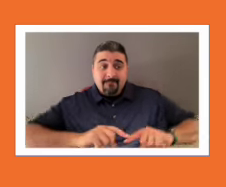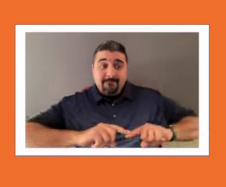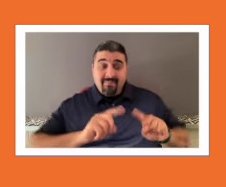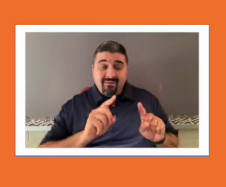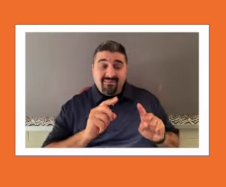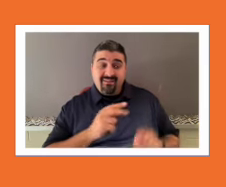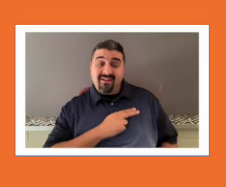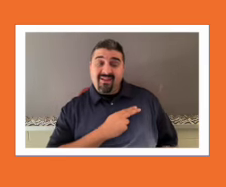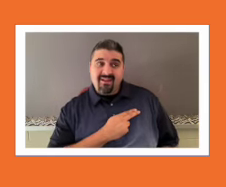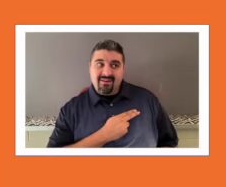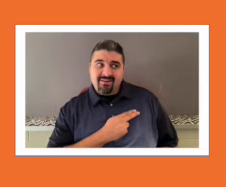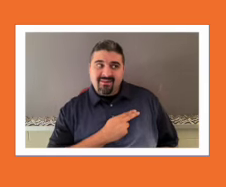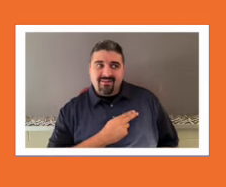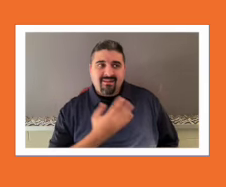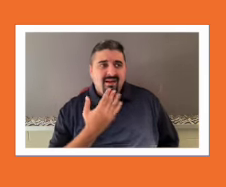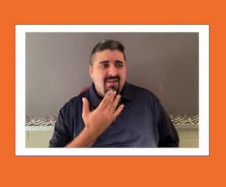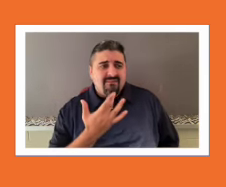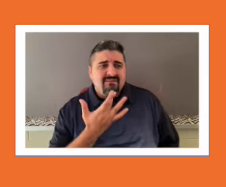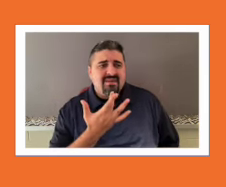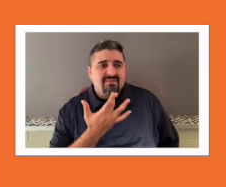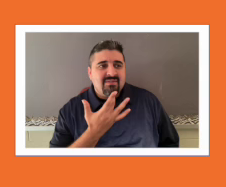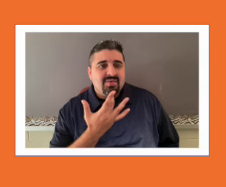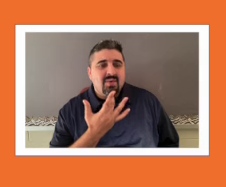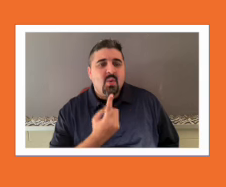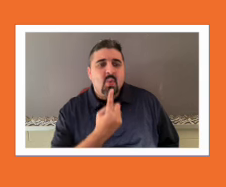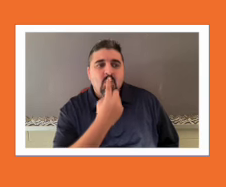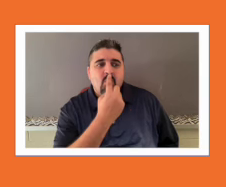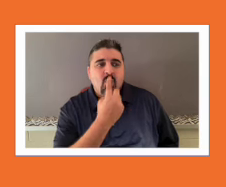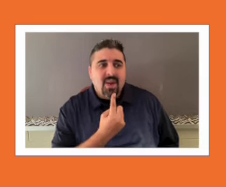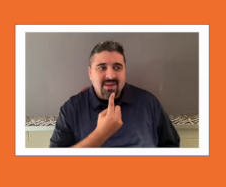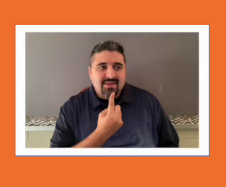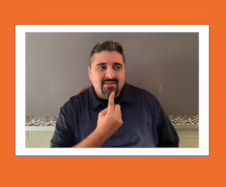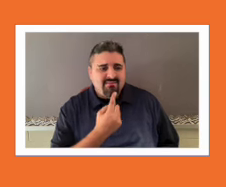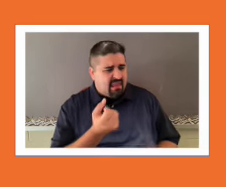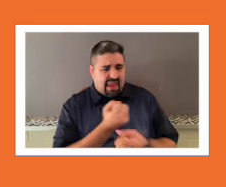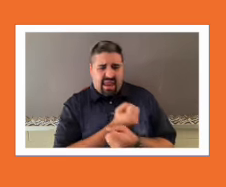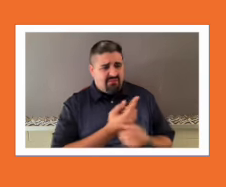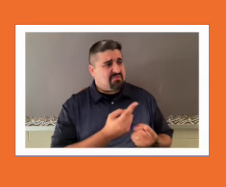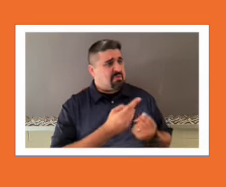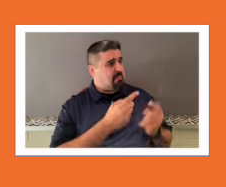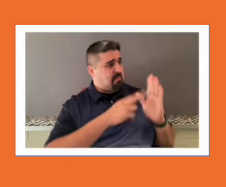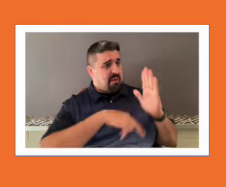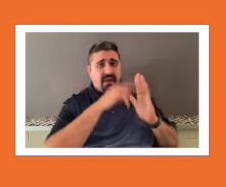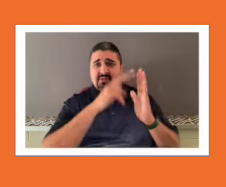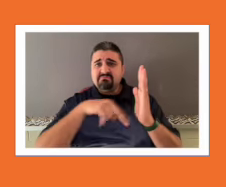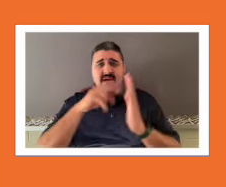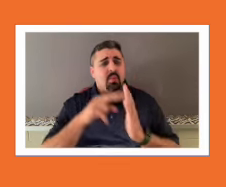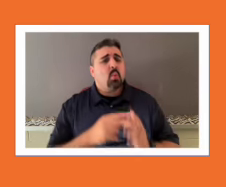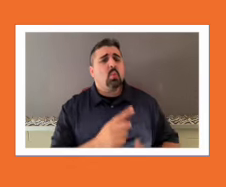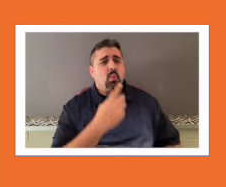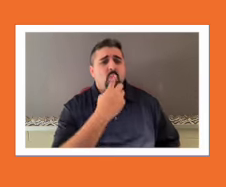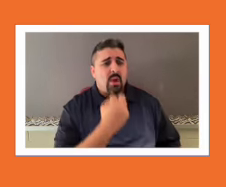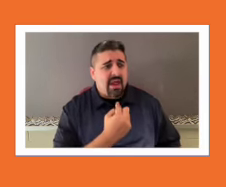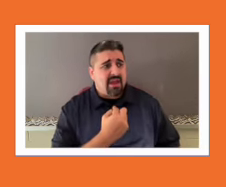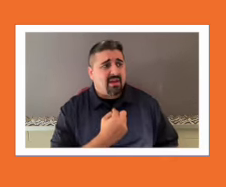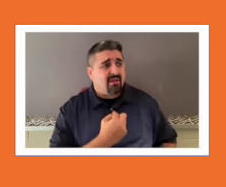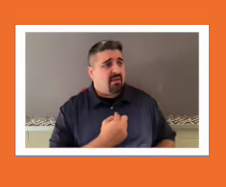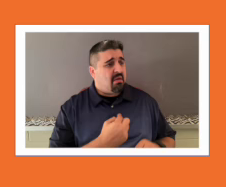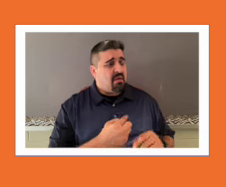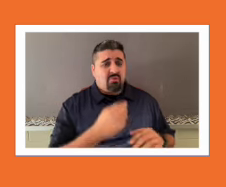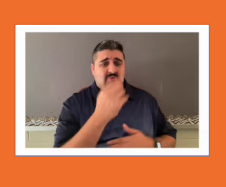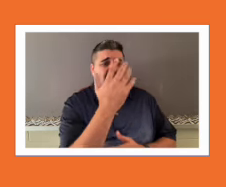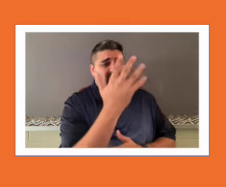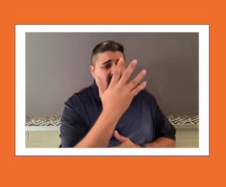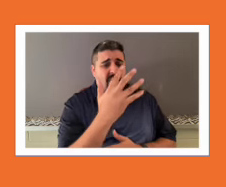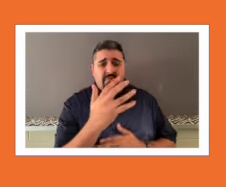with red, I said. Everything is red but the monster. I, Nate the Great, will